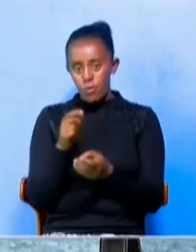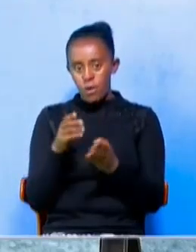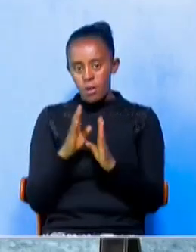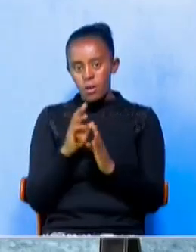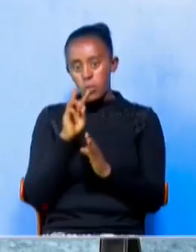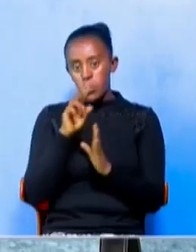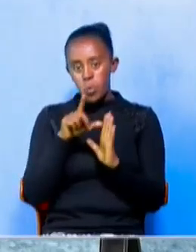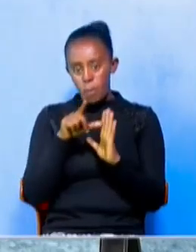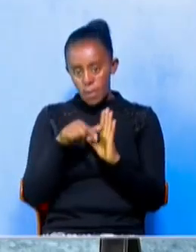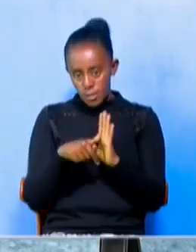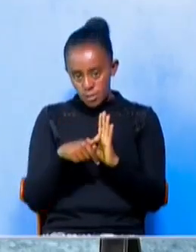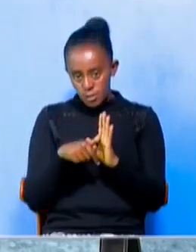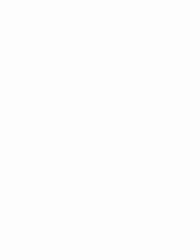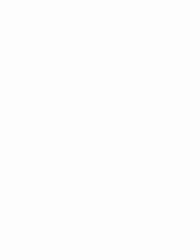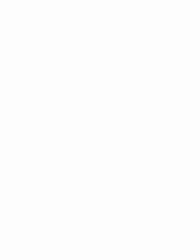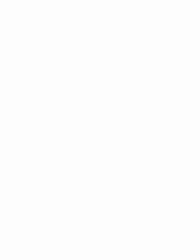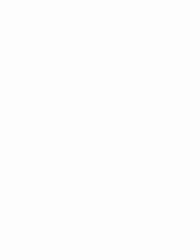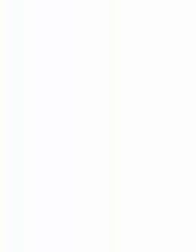that 2 minutes.